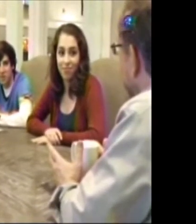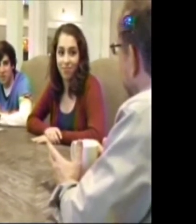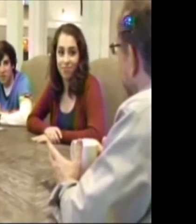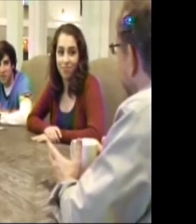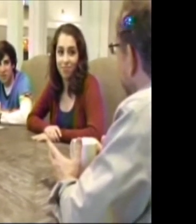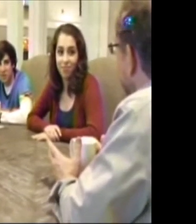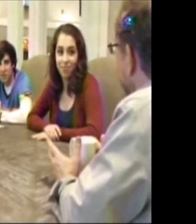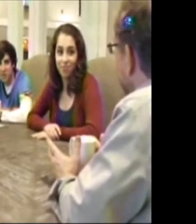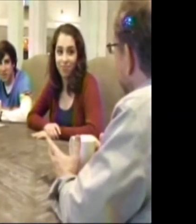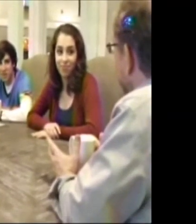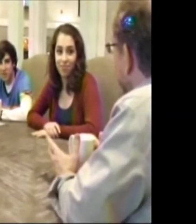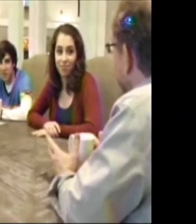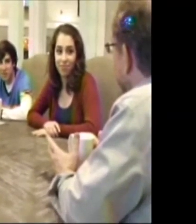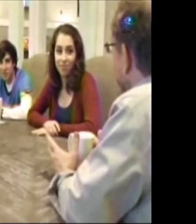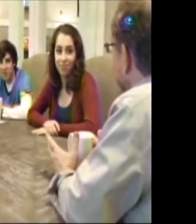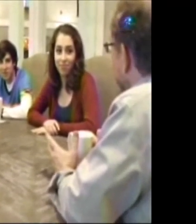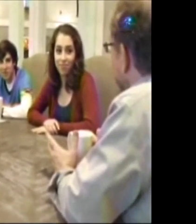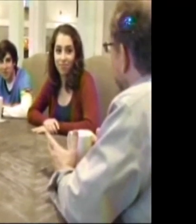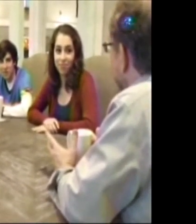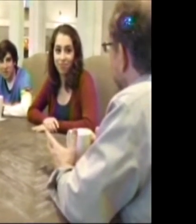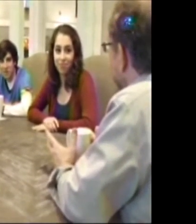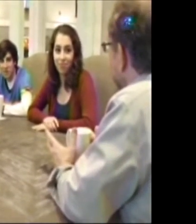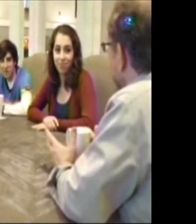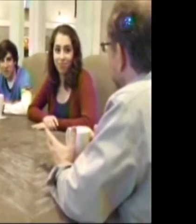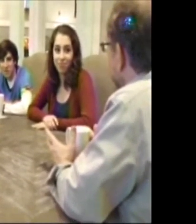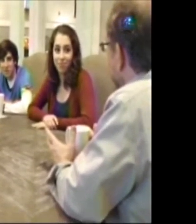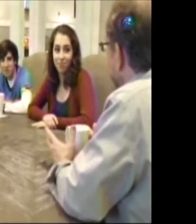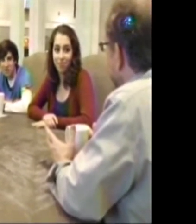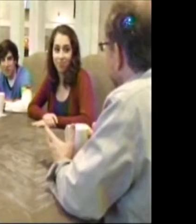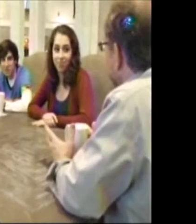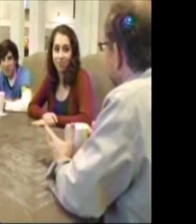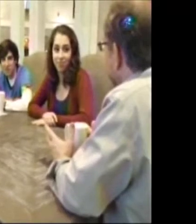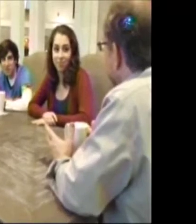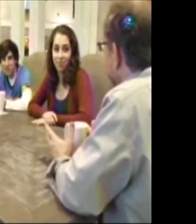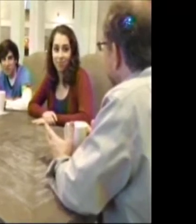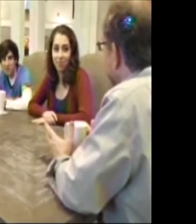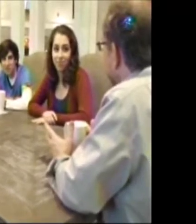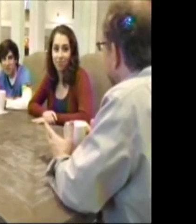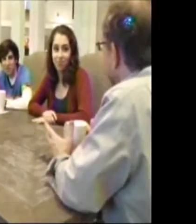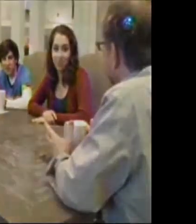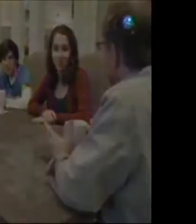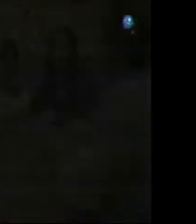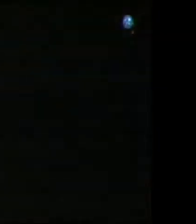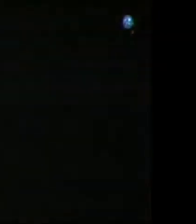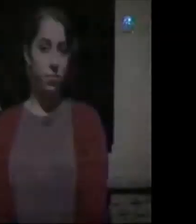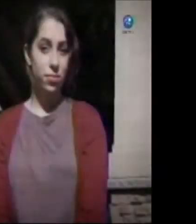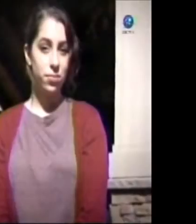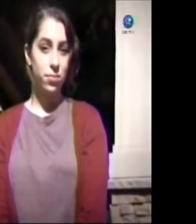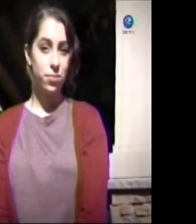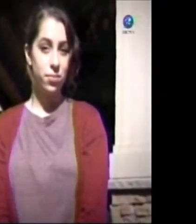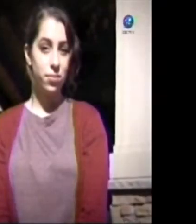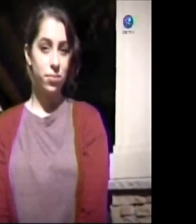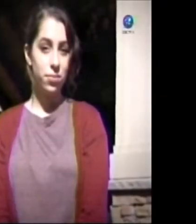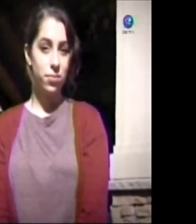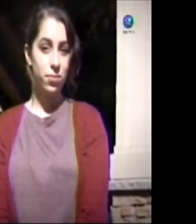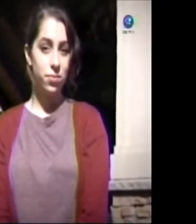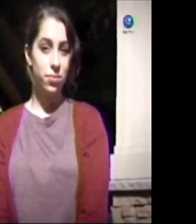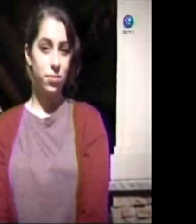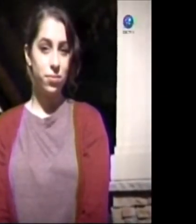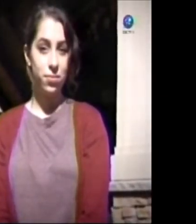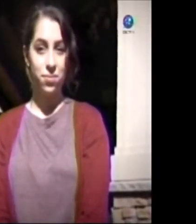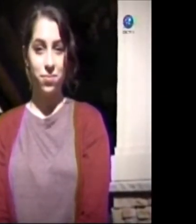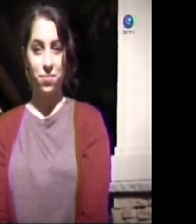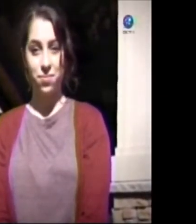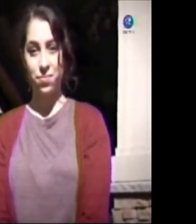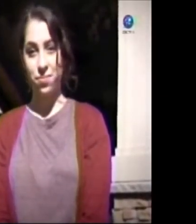to Alateen. I wanted to see if I could have a better relationship with my dad. I'm sure glad I did. If someone's drinking troubling you, you